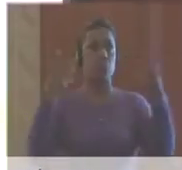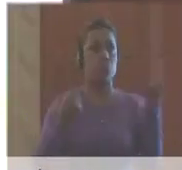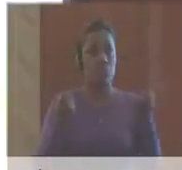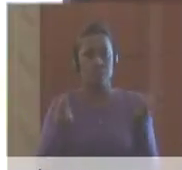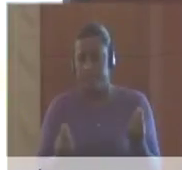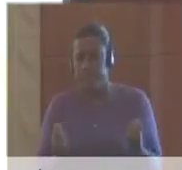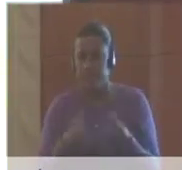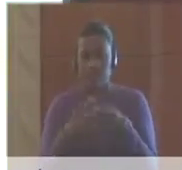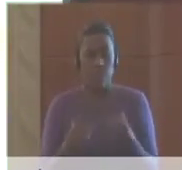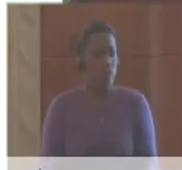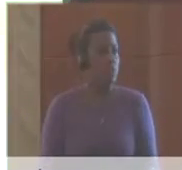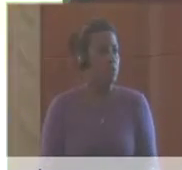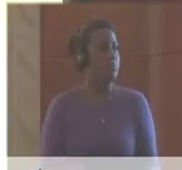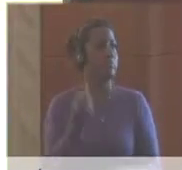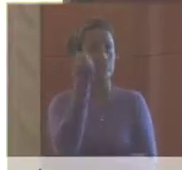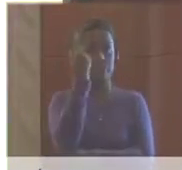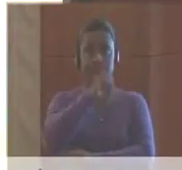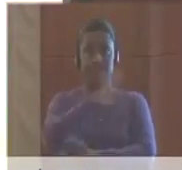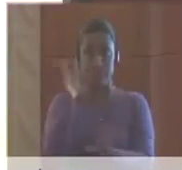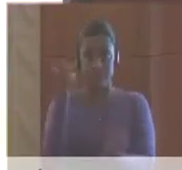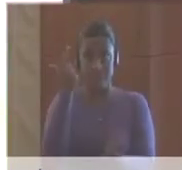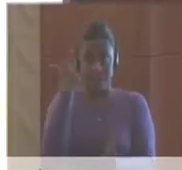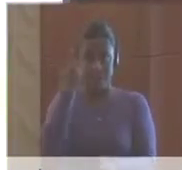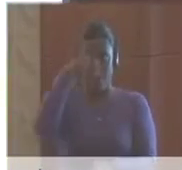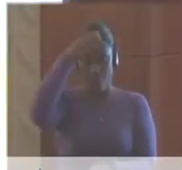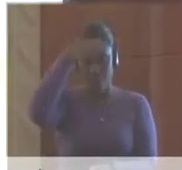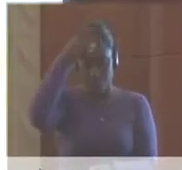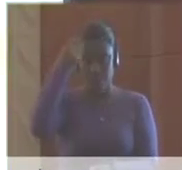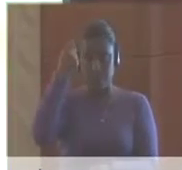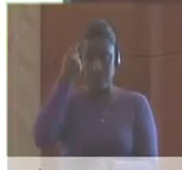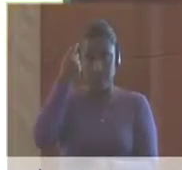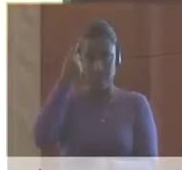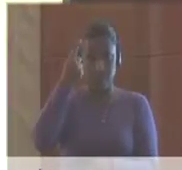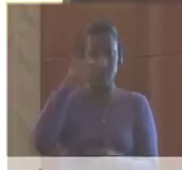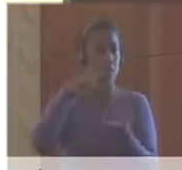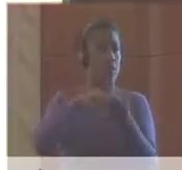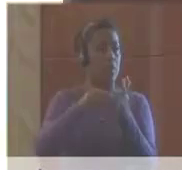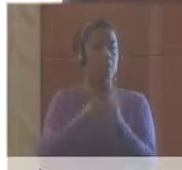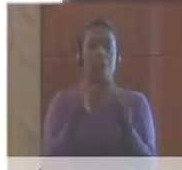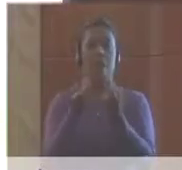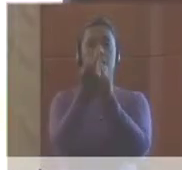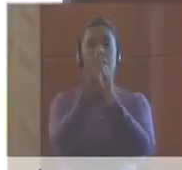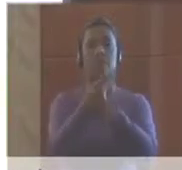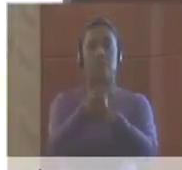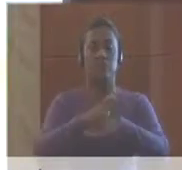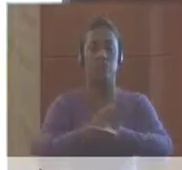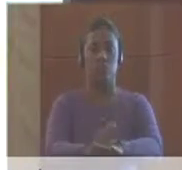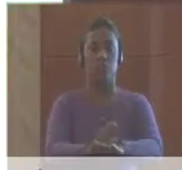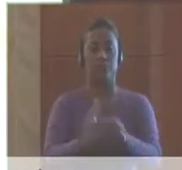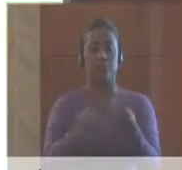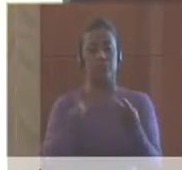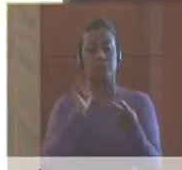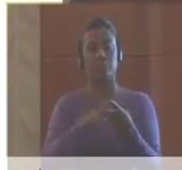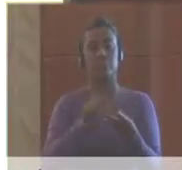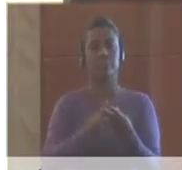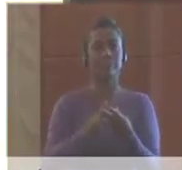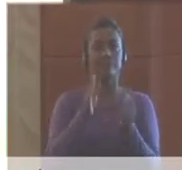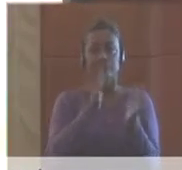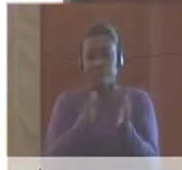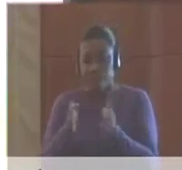of administrations. So we have to clarify a series of objectives. Here we've talked a lot about